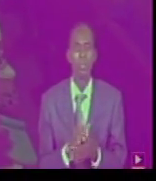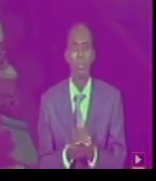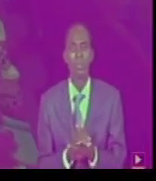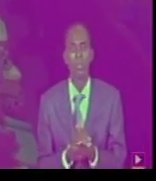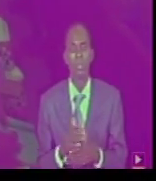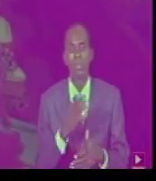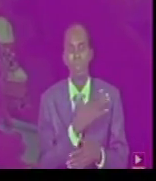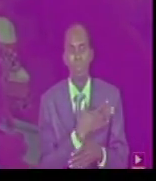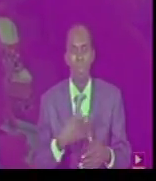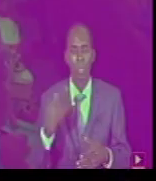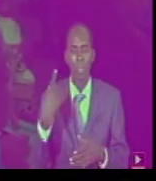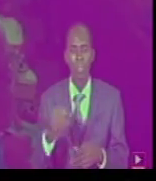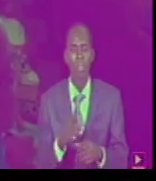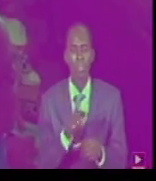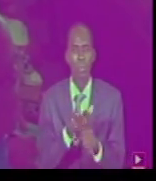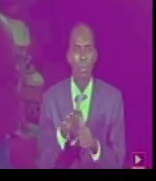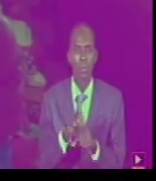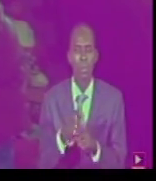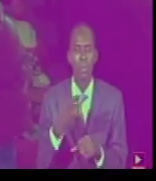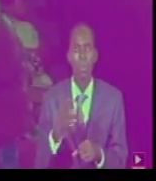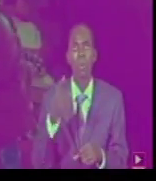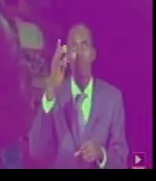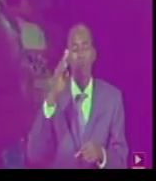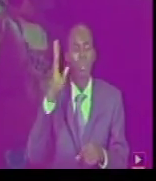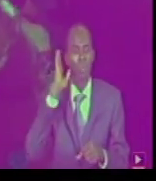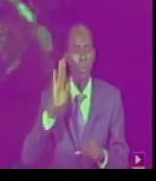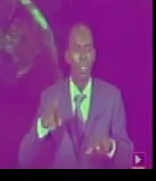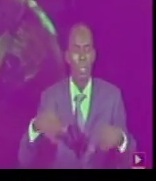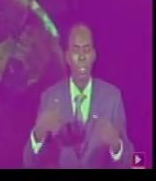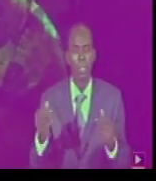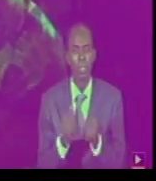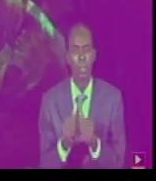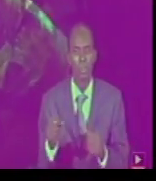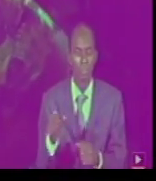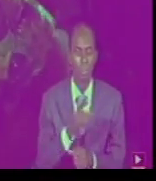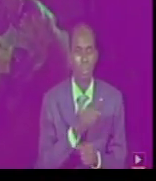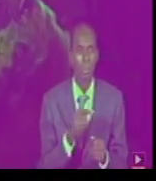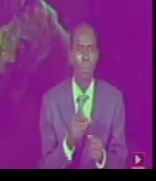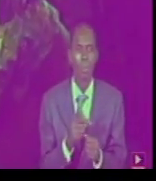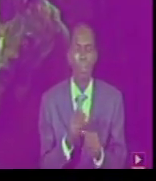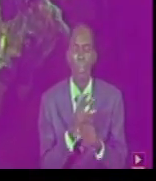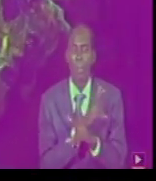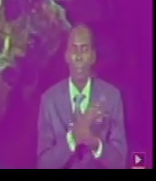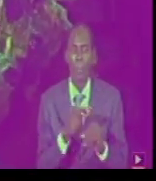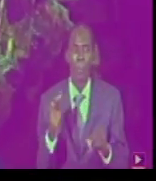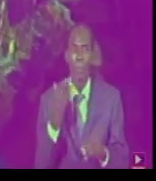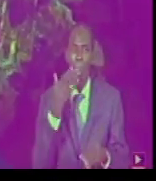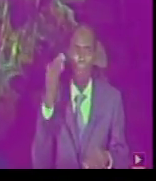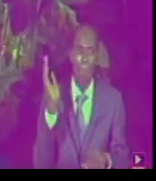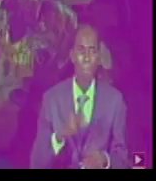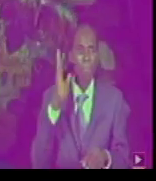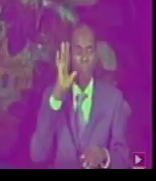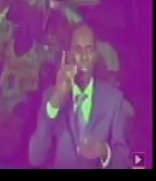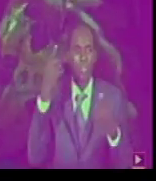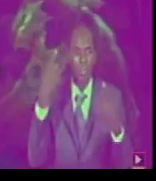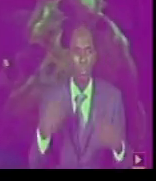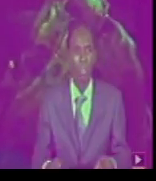the sufficiency of God will go with you. No evil will come your